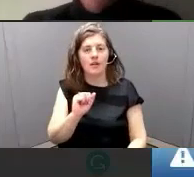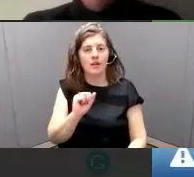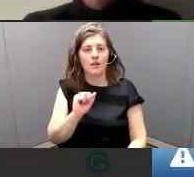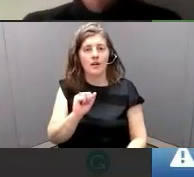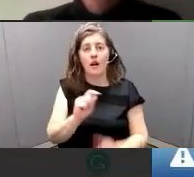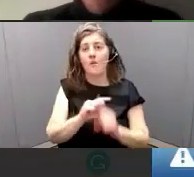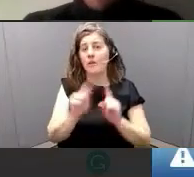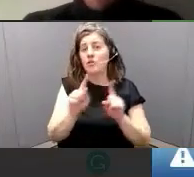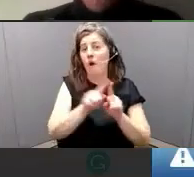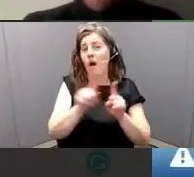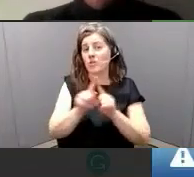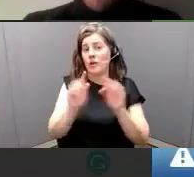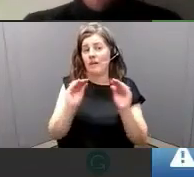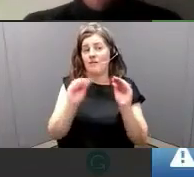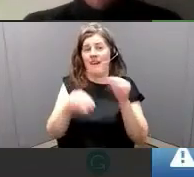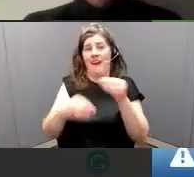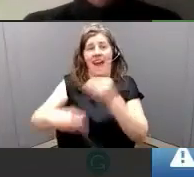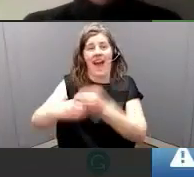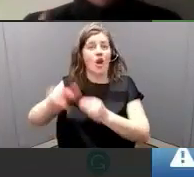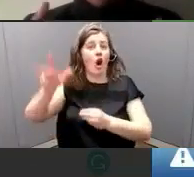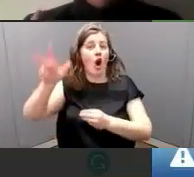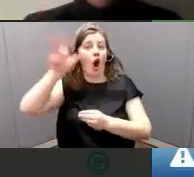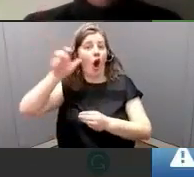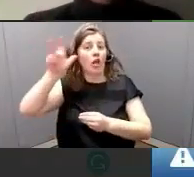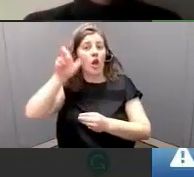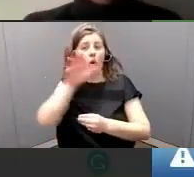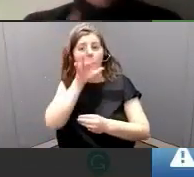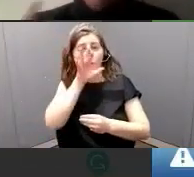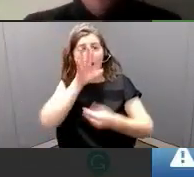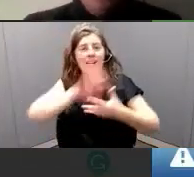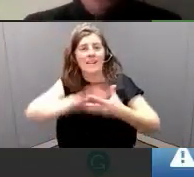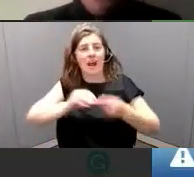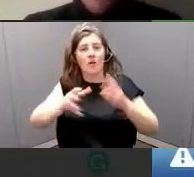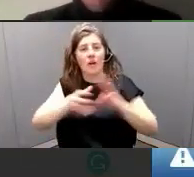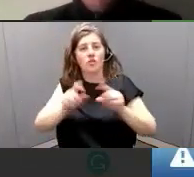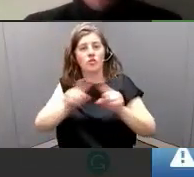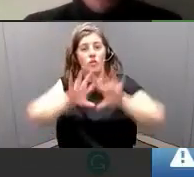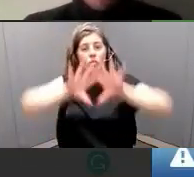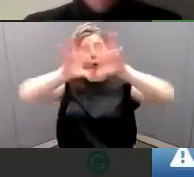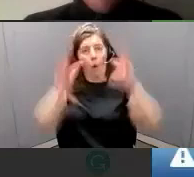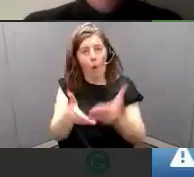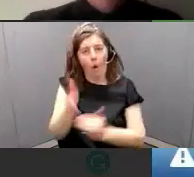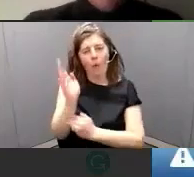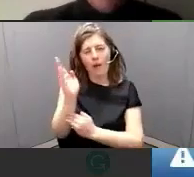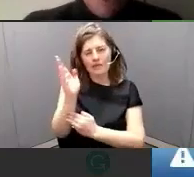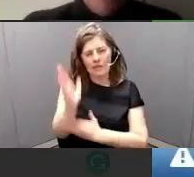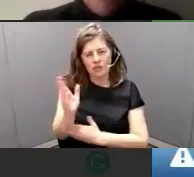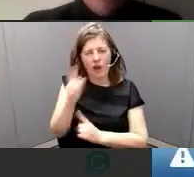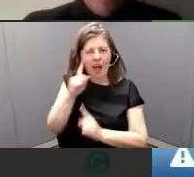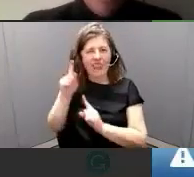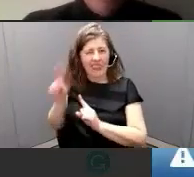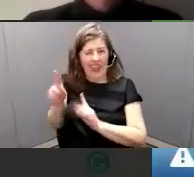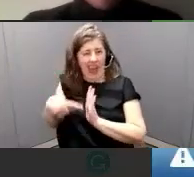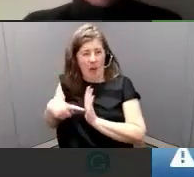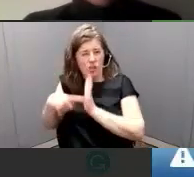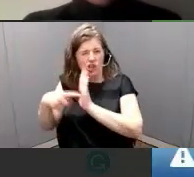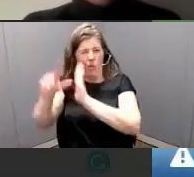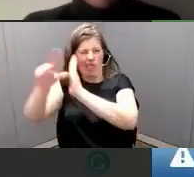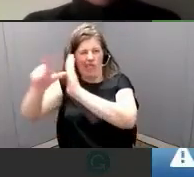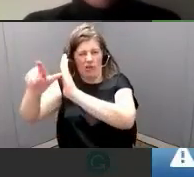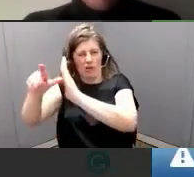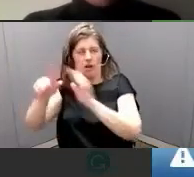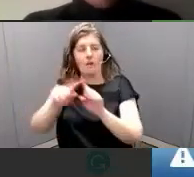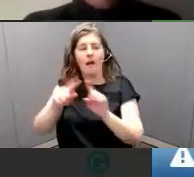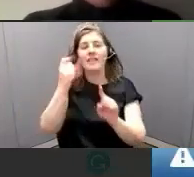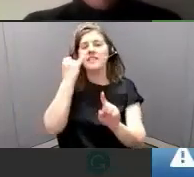But you can also add an audio narration to your presentation as a whole, which I'll show how to do later. But this is if you'd